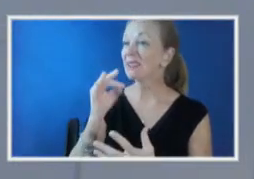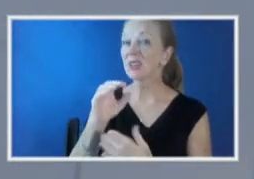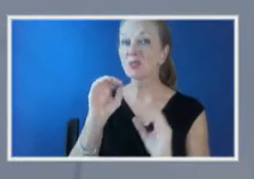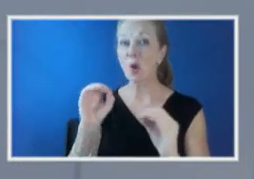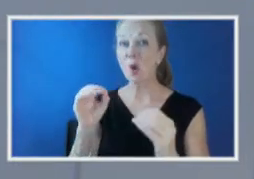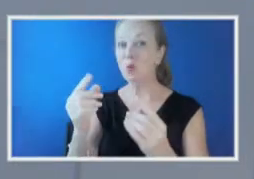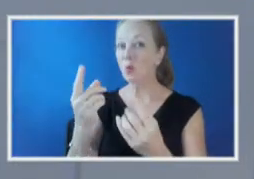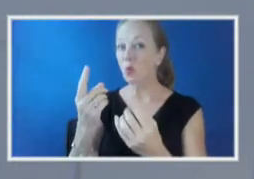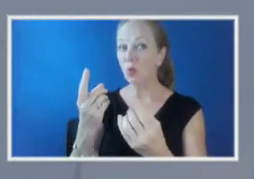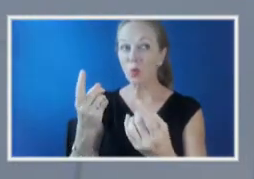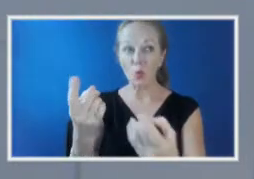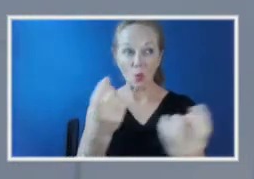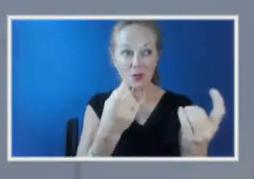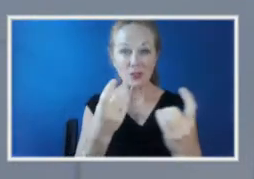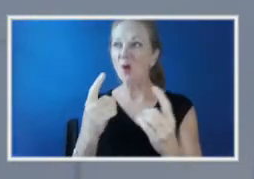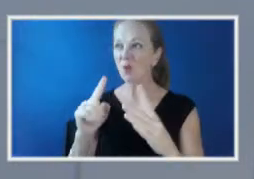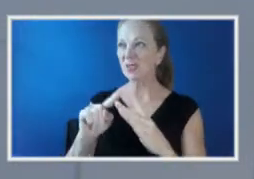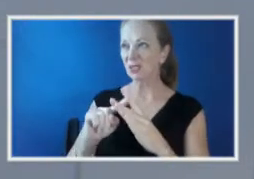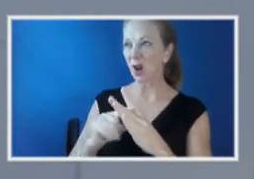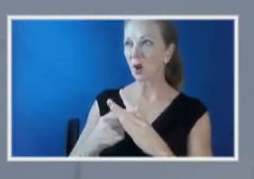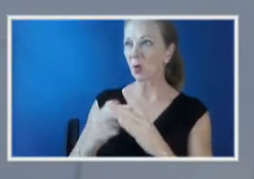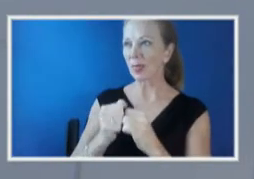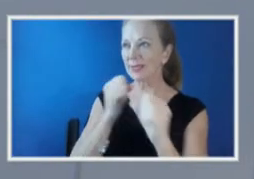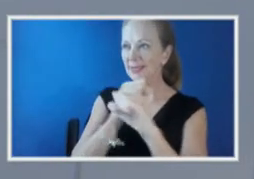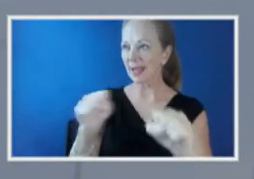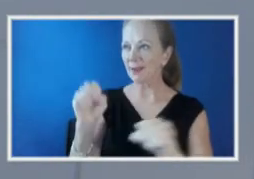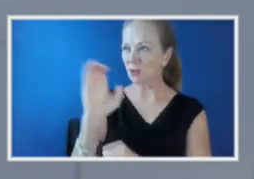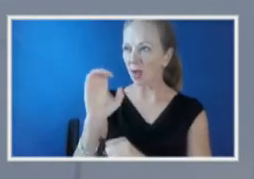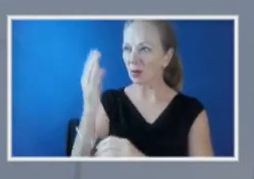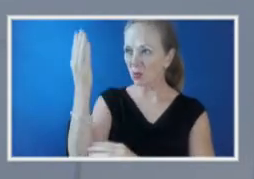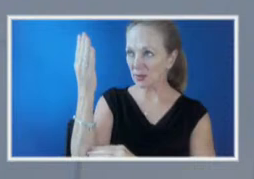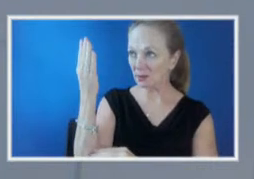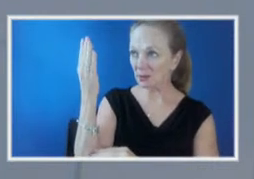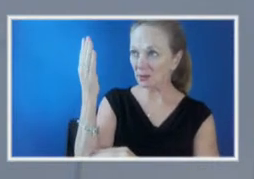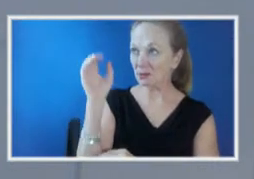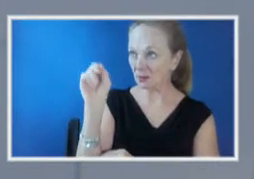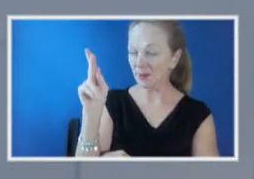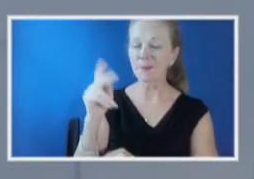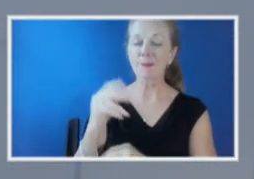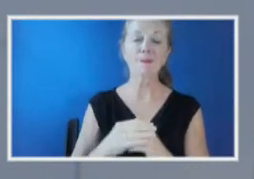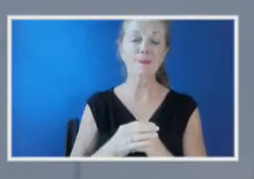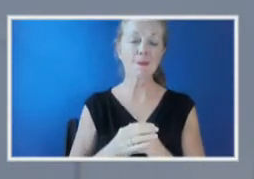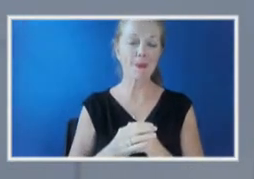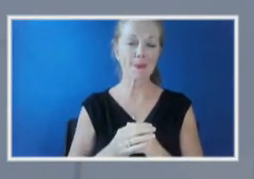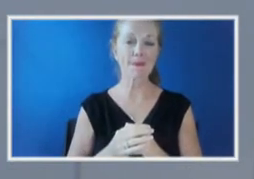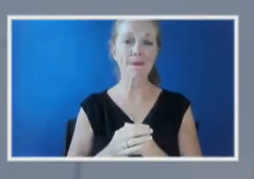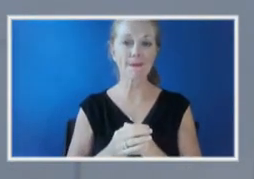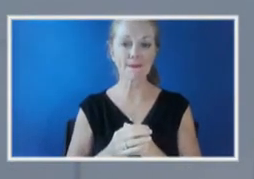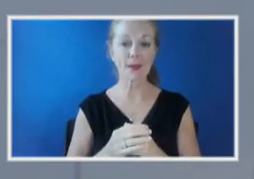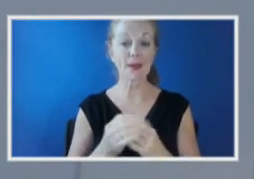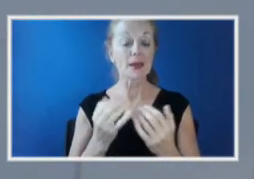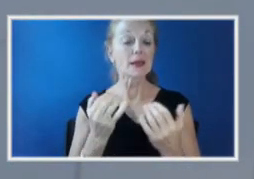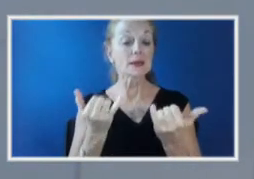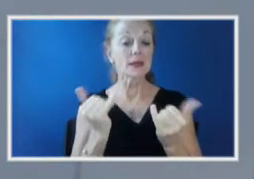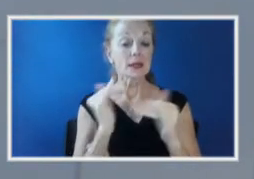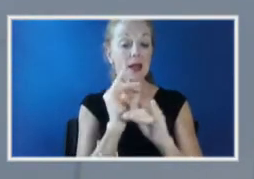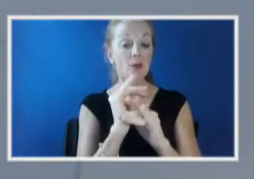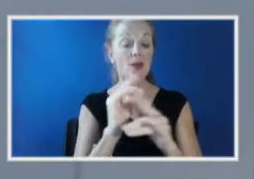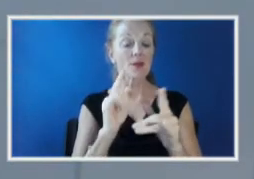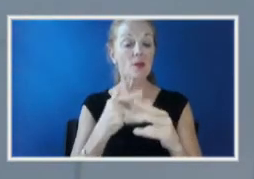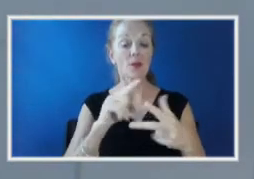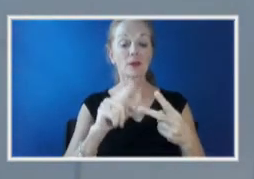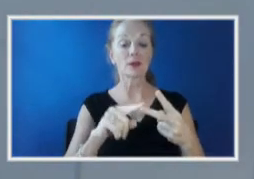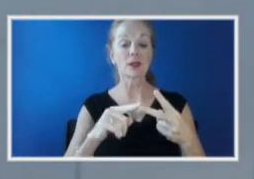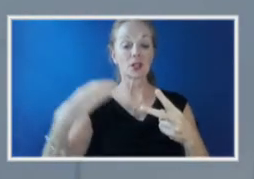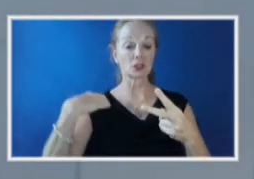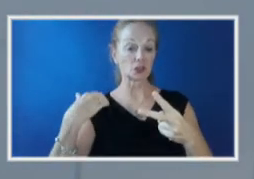with the Safe Charlotte presentation. So we do have tonight both Chief Jennings, as well